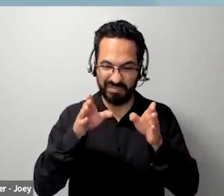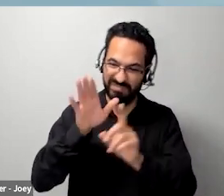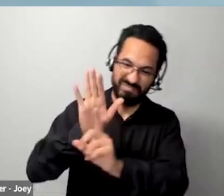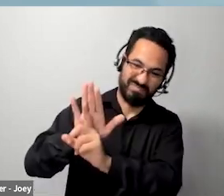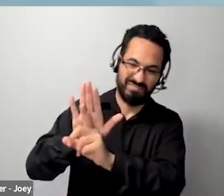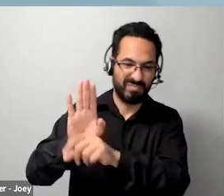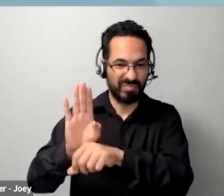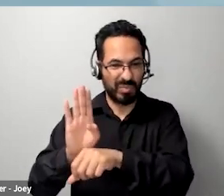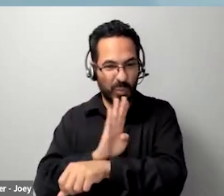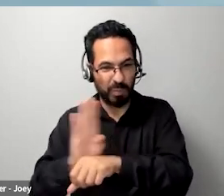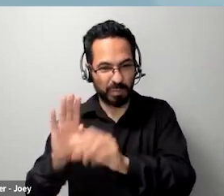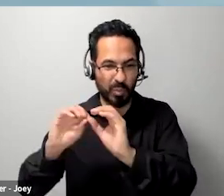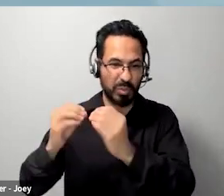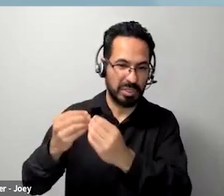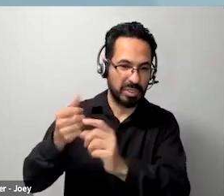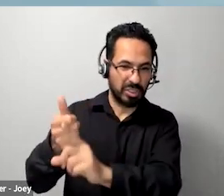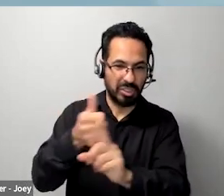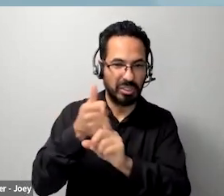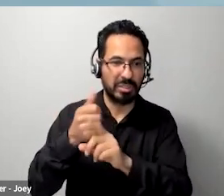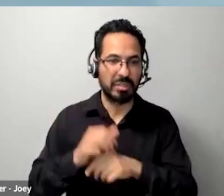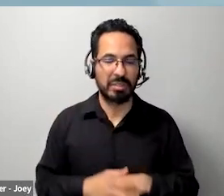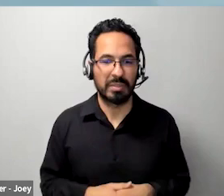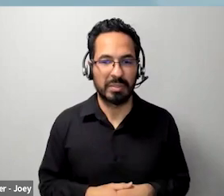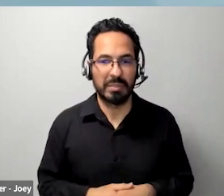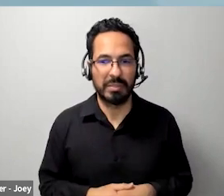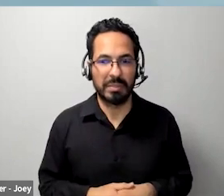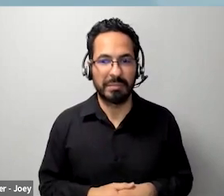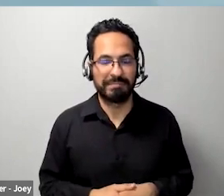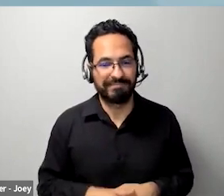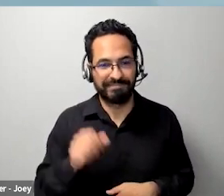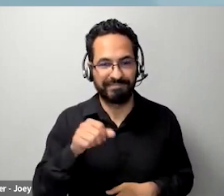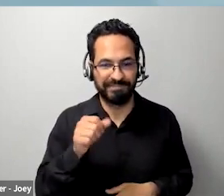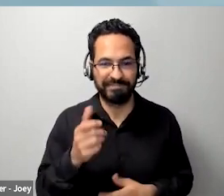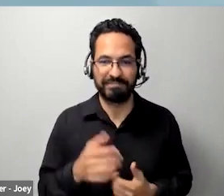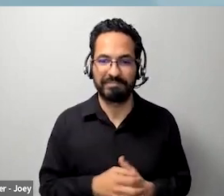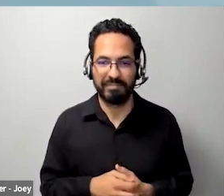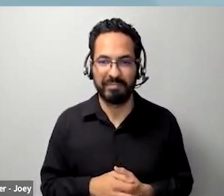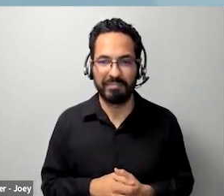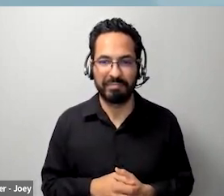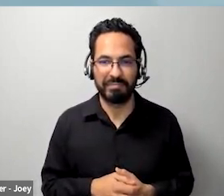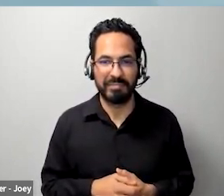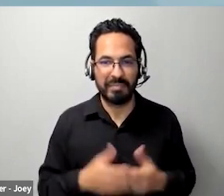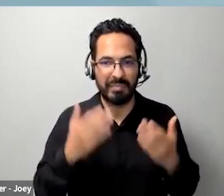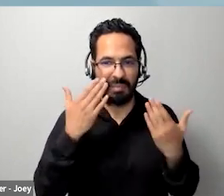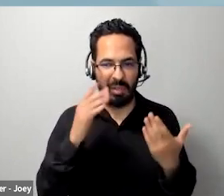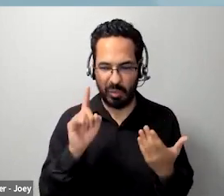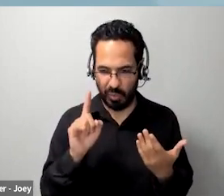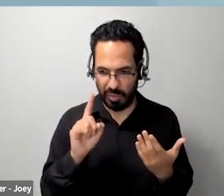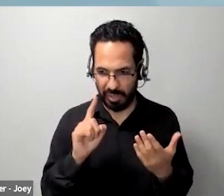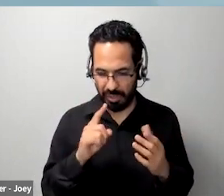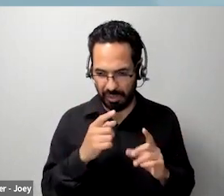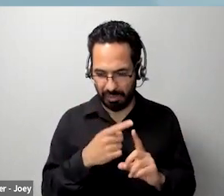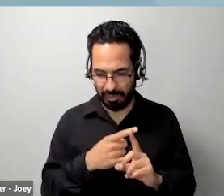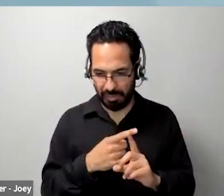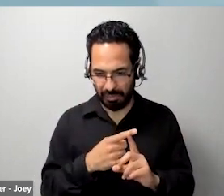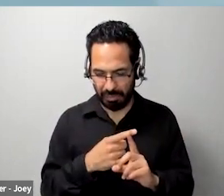organizations. Um, and yeah, it's I don't know where I was going with that. I completely like my